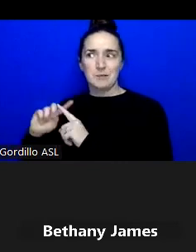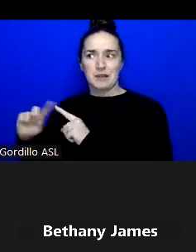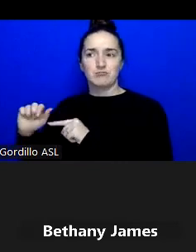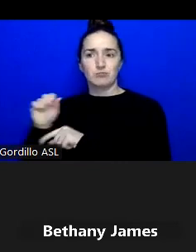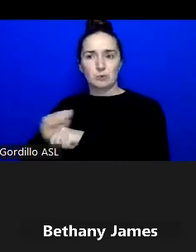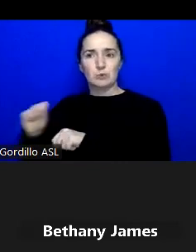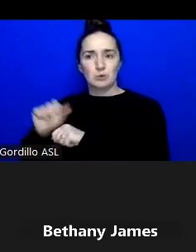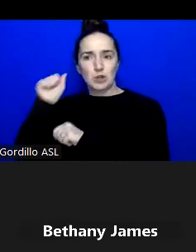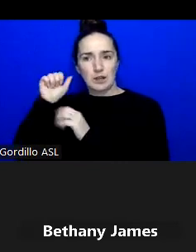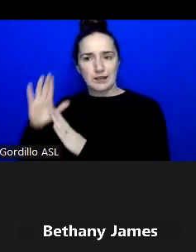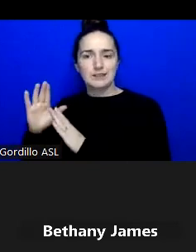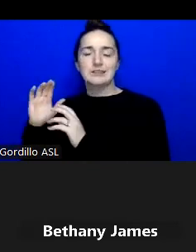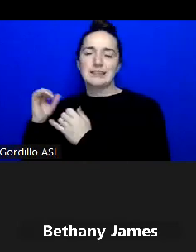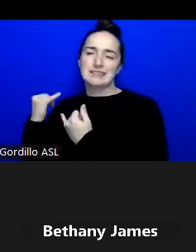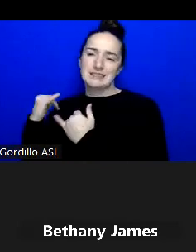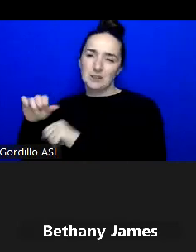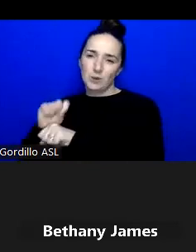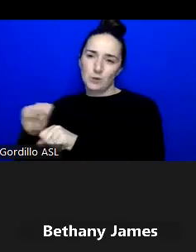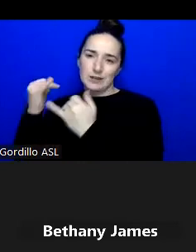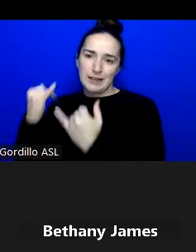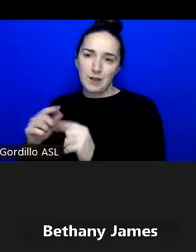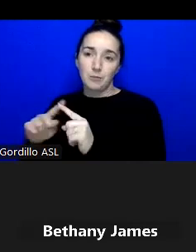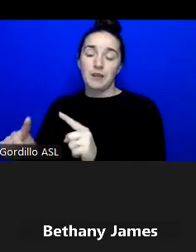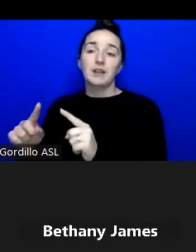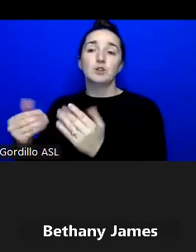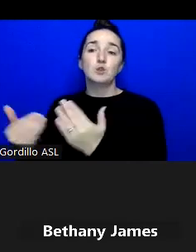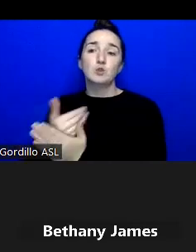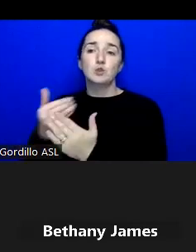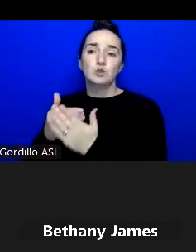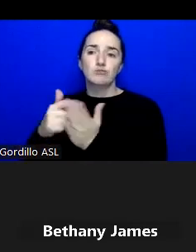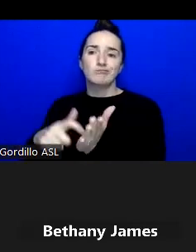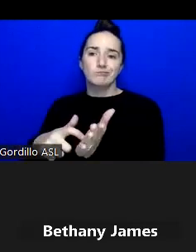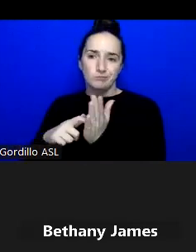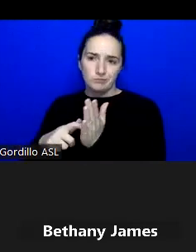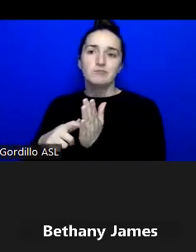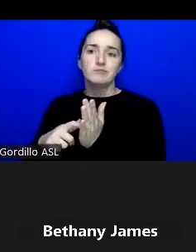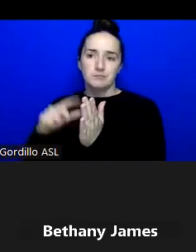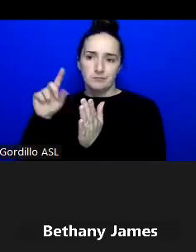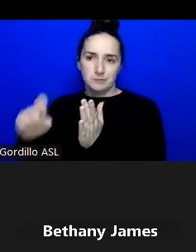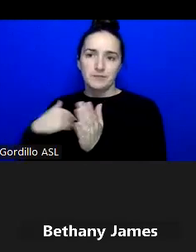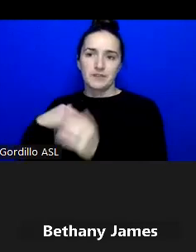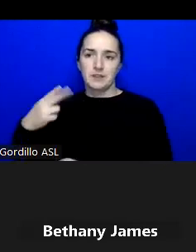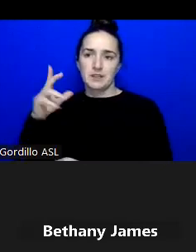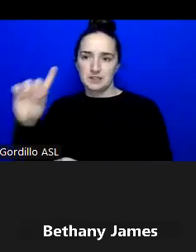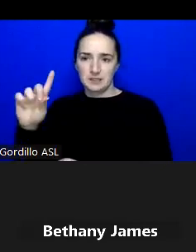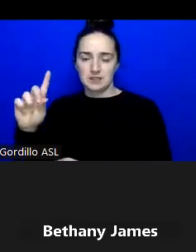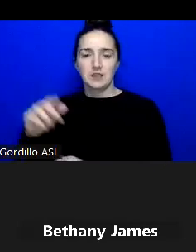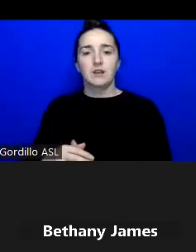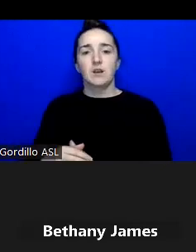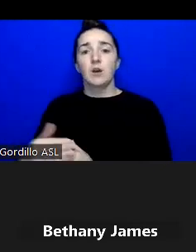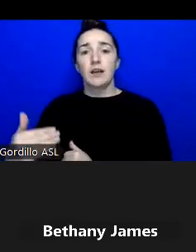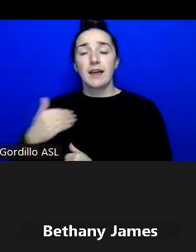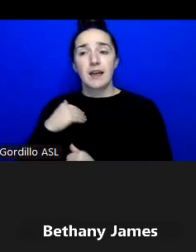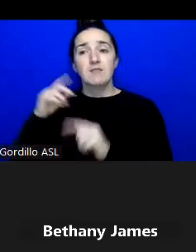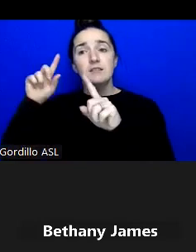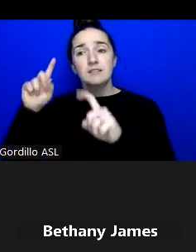a doctoral program, a PhD, or a combination of the two. You have a praxis, which is going to test our knowledge and make sure that we have the